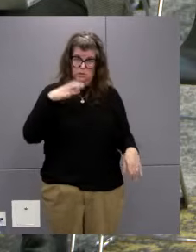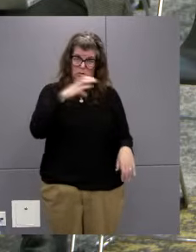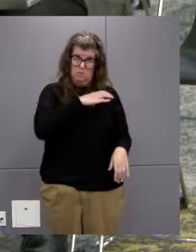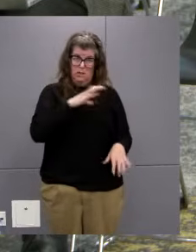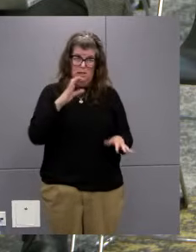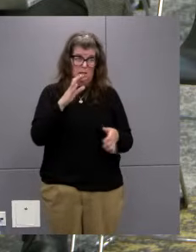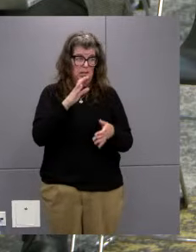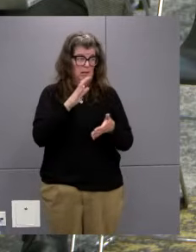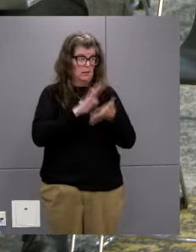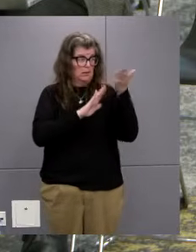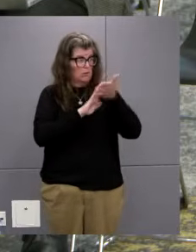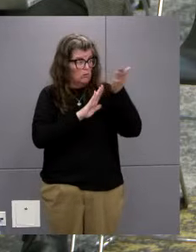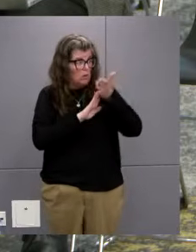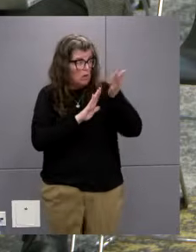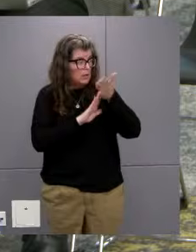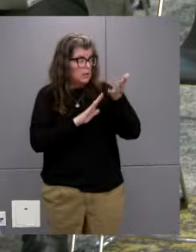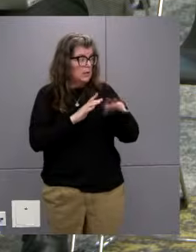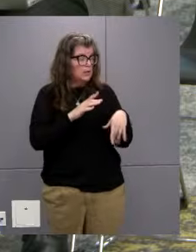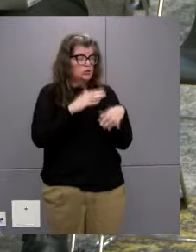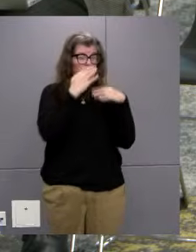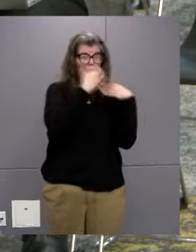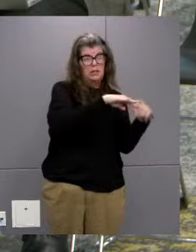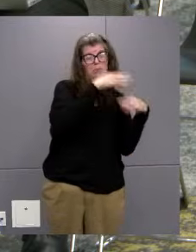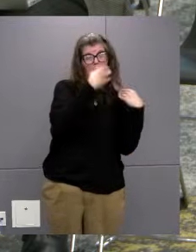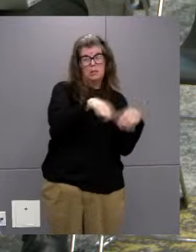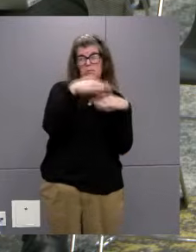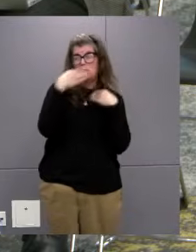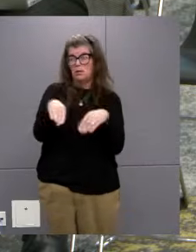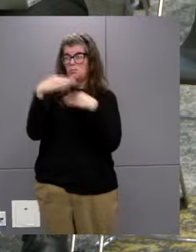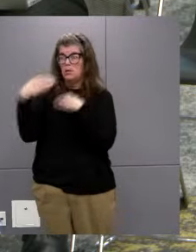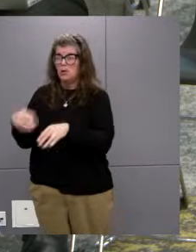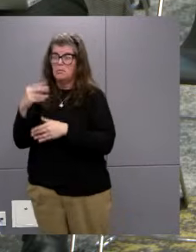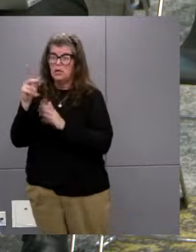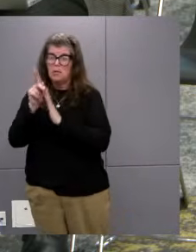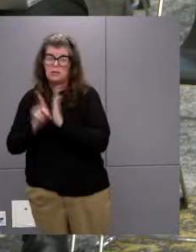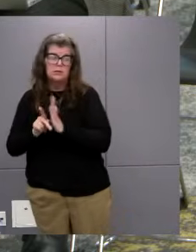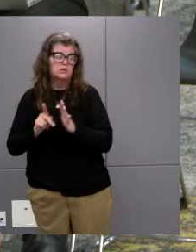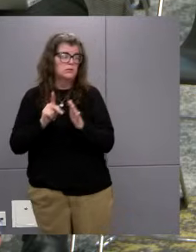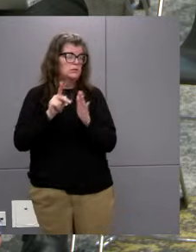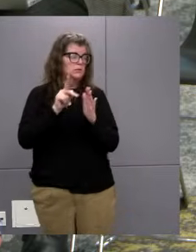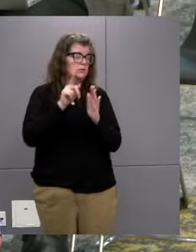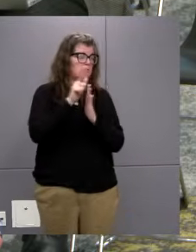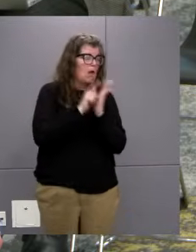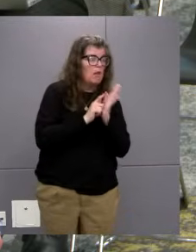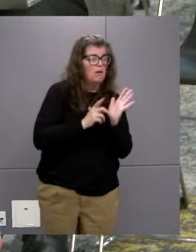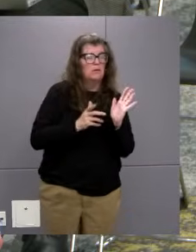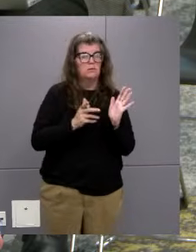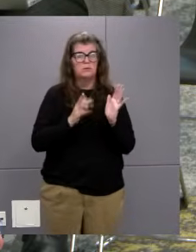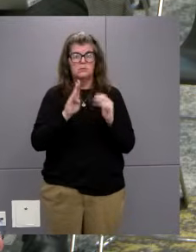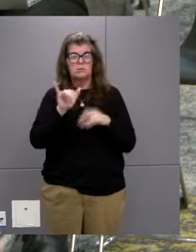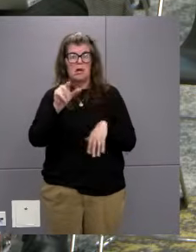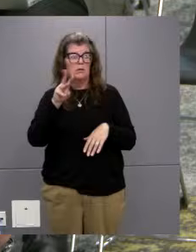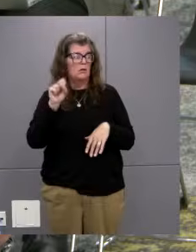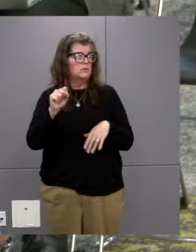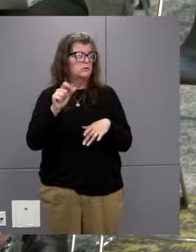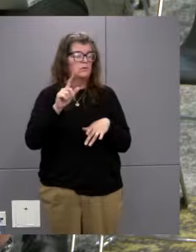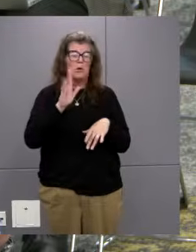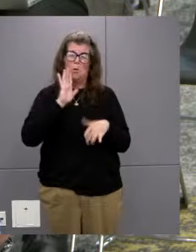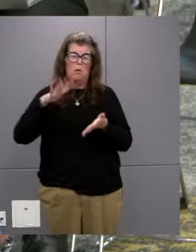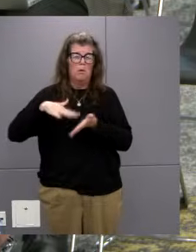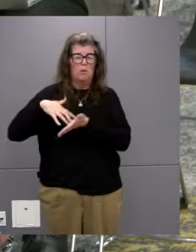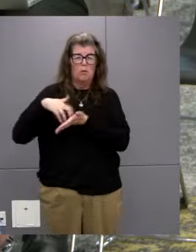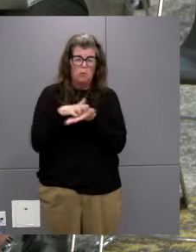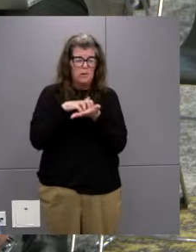is working to amend all bylaws and board policies. The amendments will weaken the board, beef up